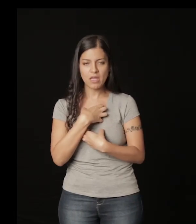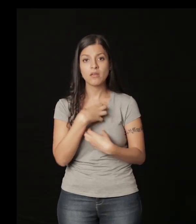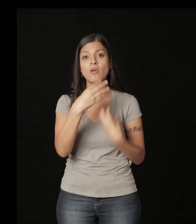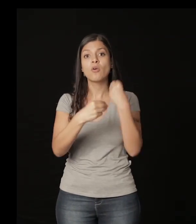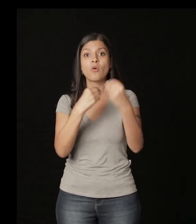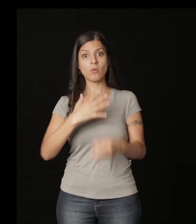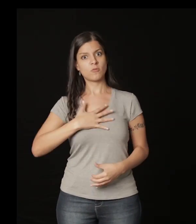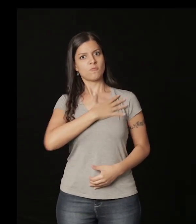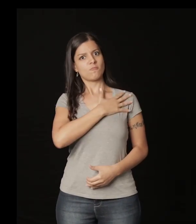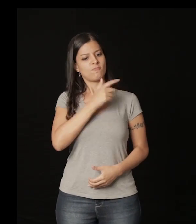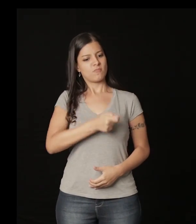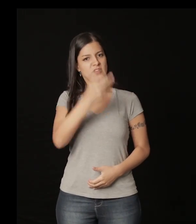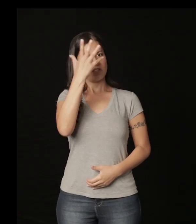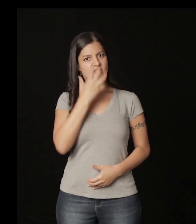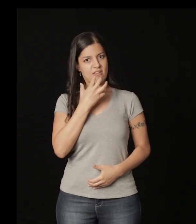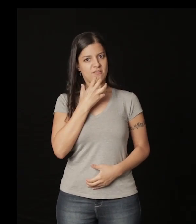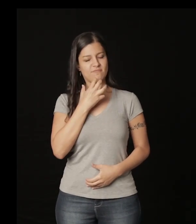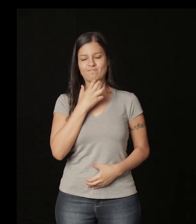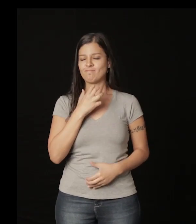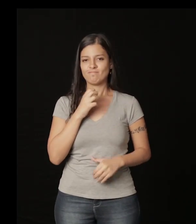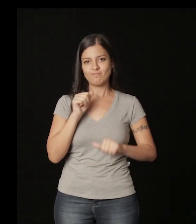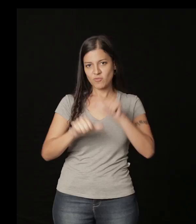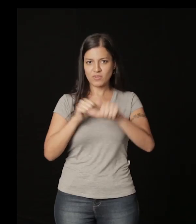Você pode falar sobre isso?